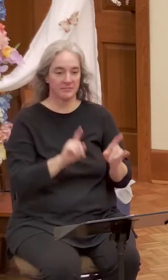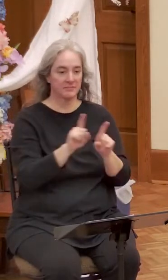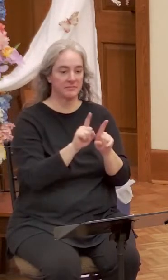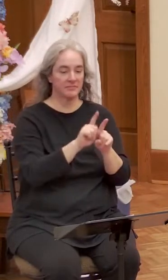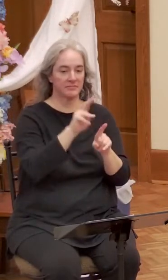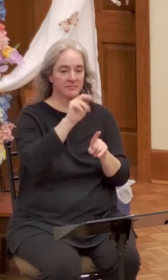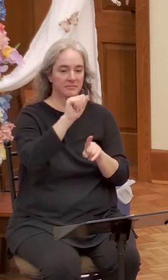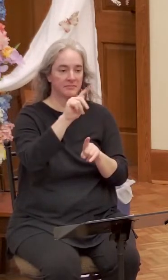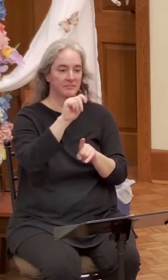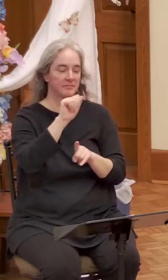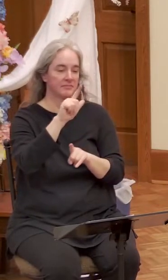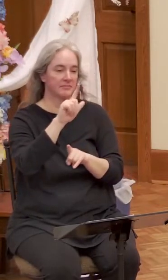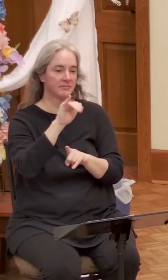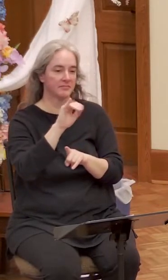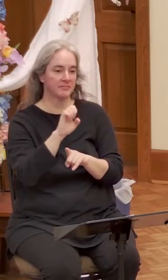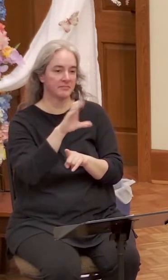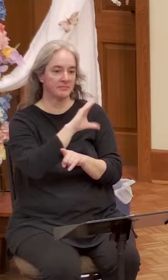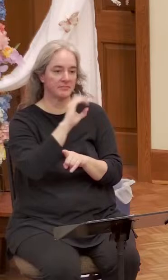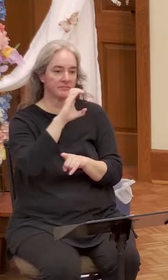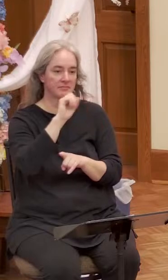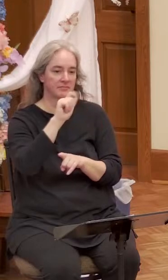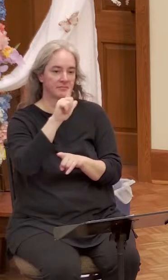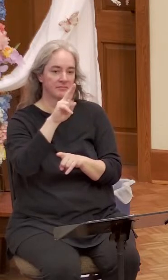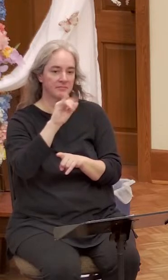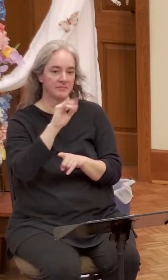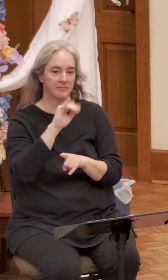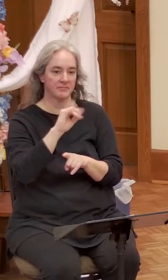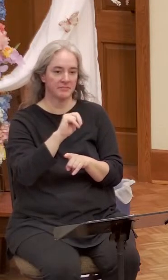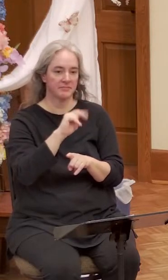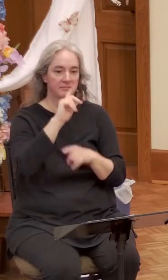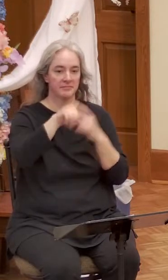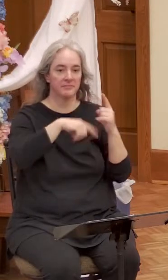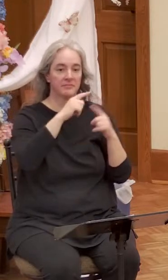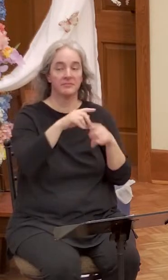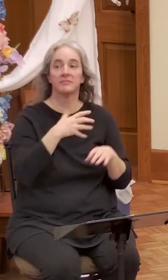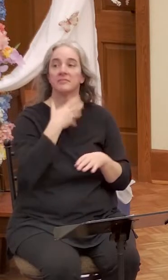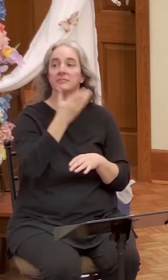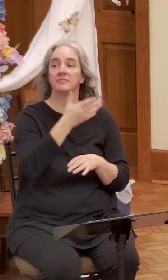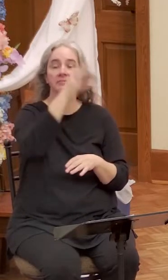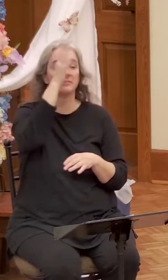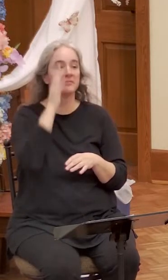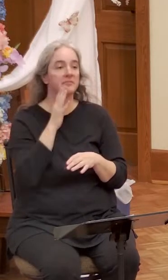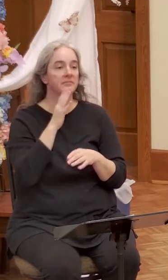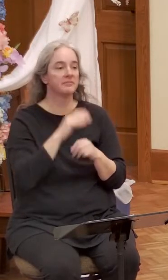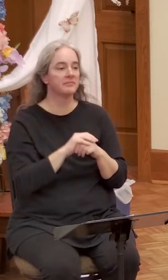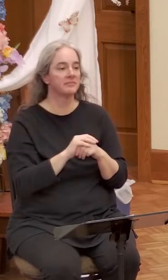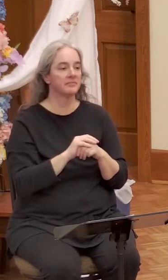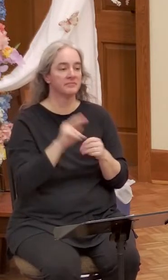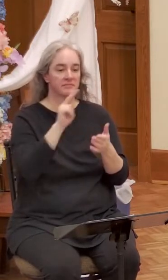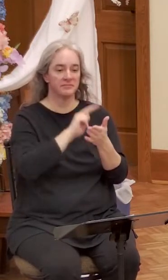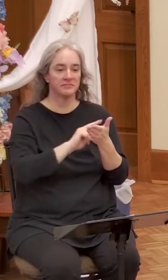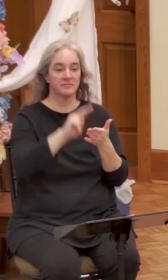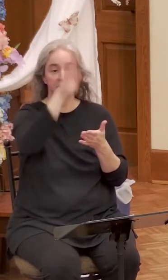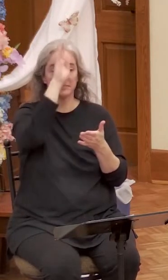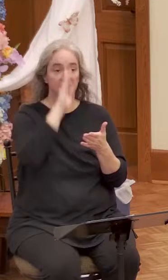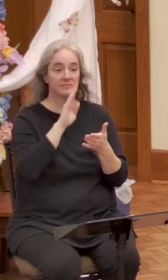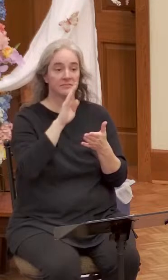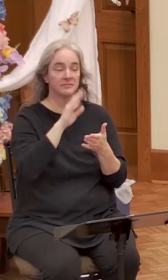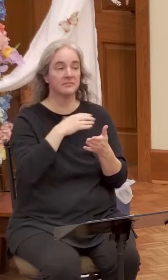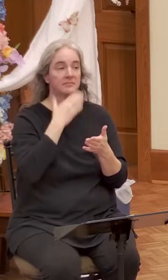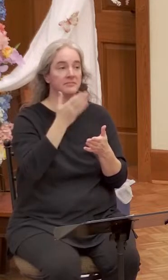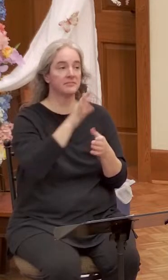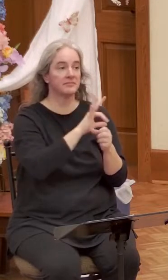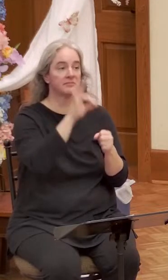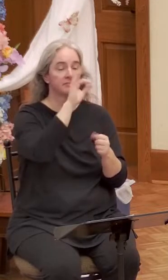morning. When we cry out to God, the Holy Spirit witnesses to our spirit that we are God's